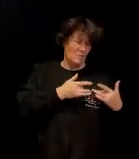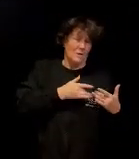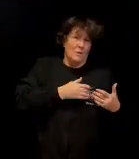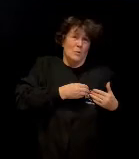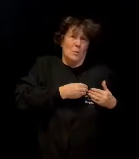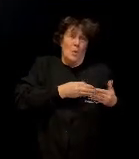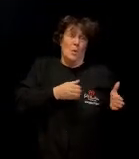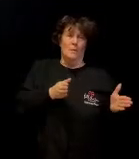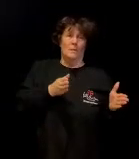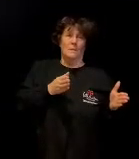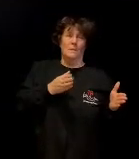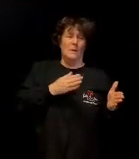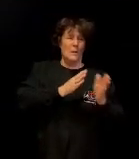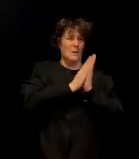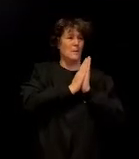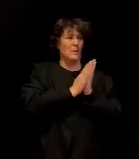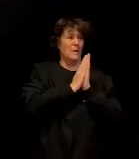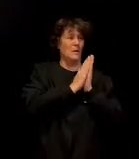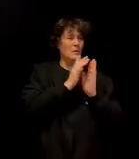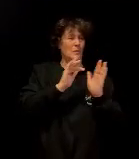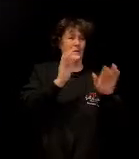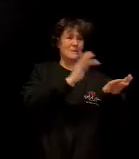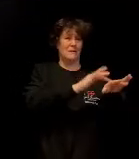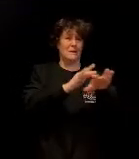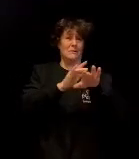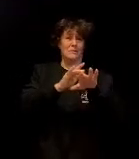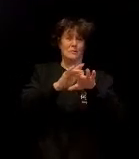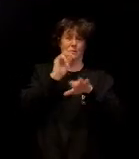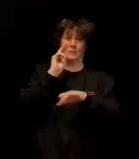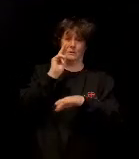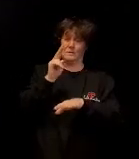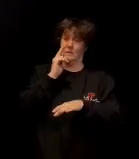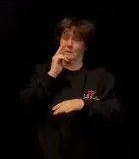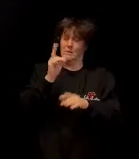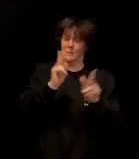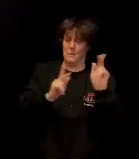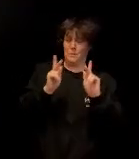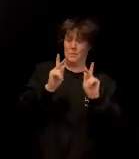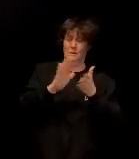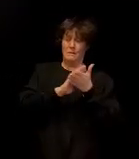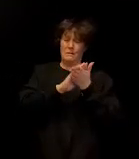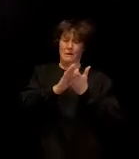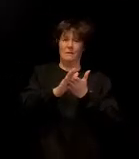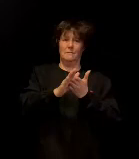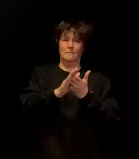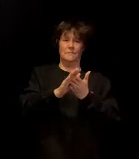Lord, I pray that you would touch us, that we could see people clearly. And Lord, it's